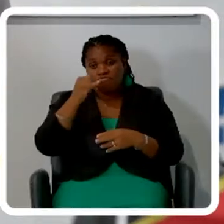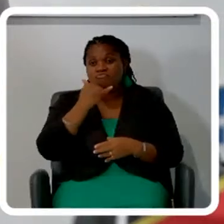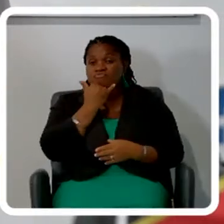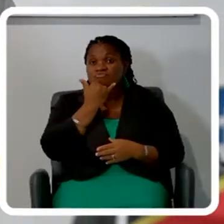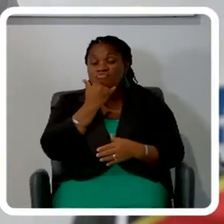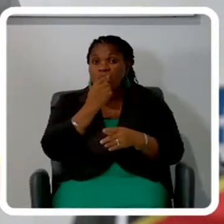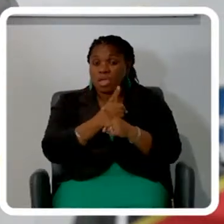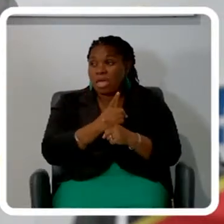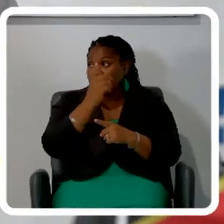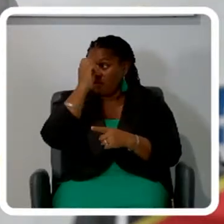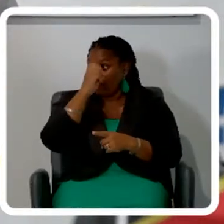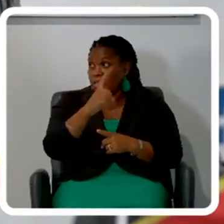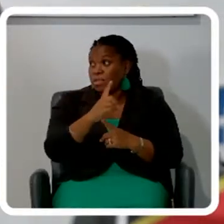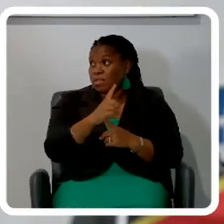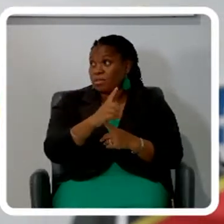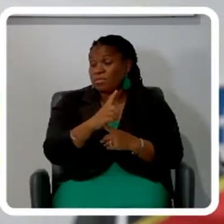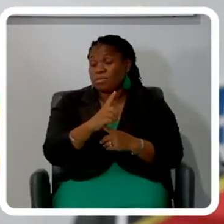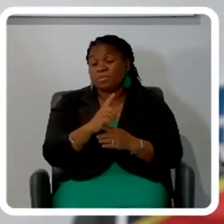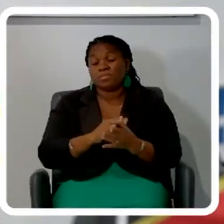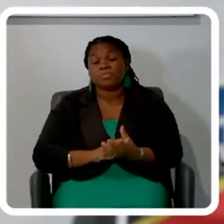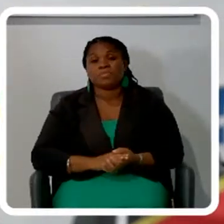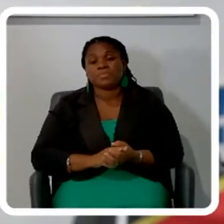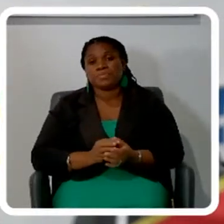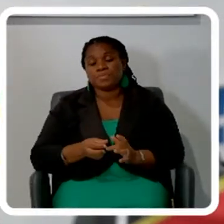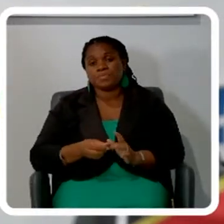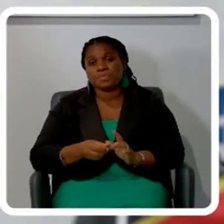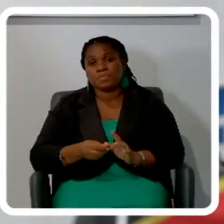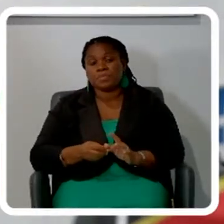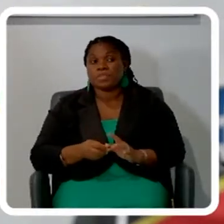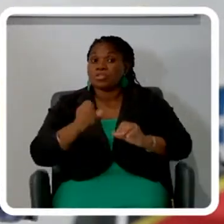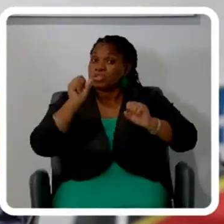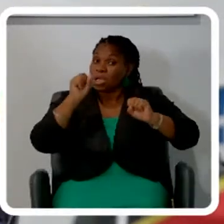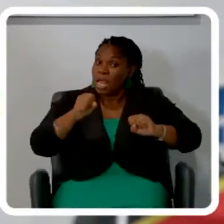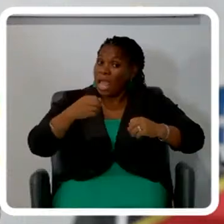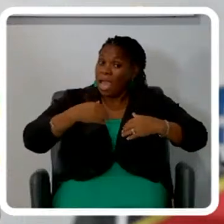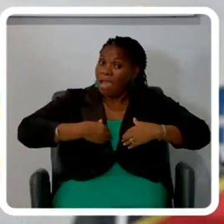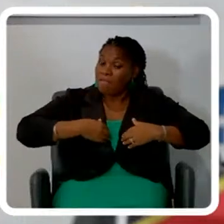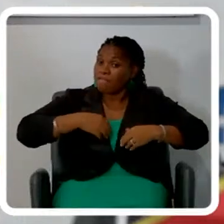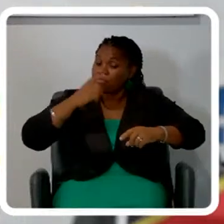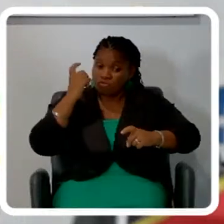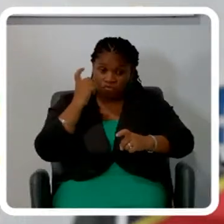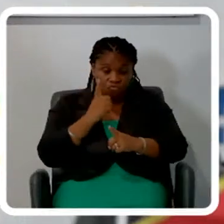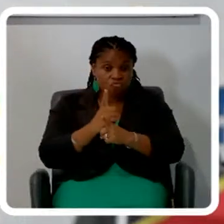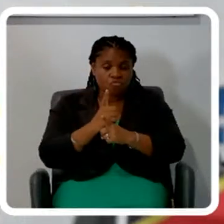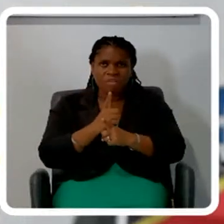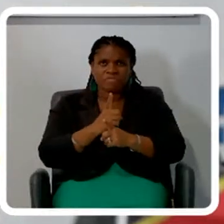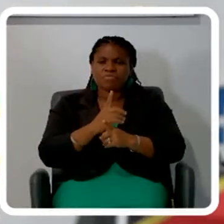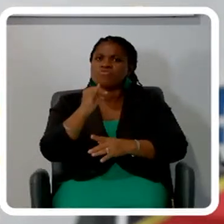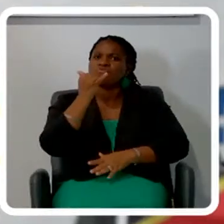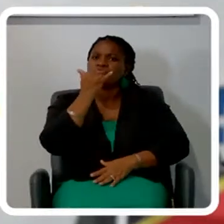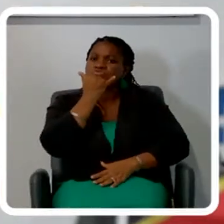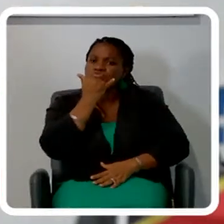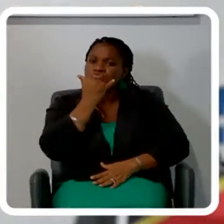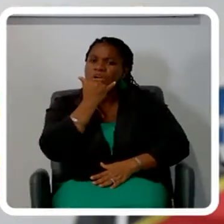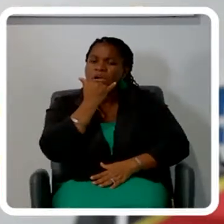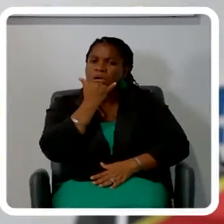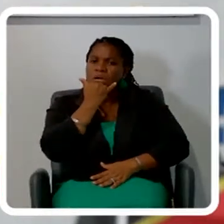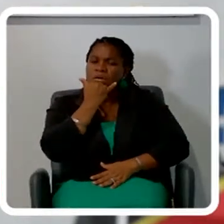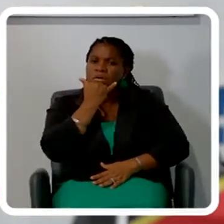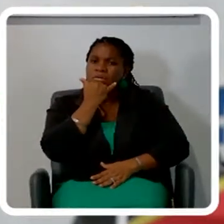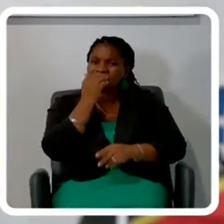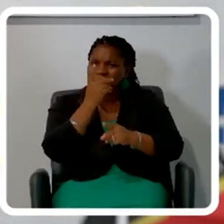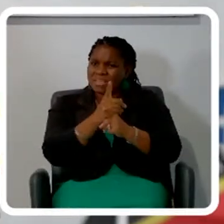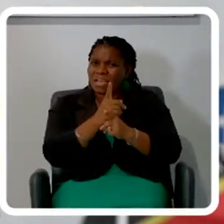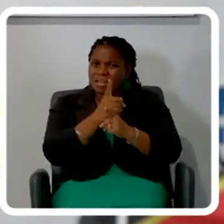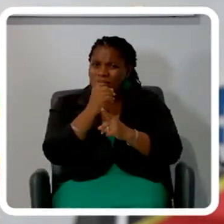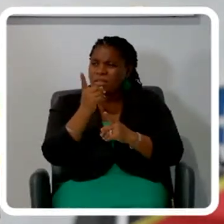put education in this sense, in inverted commas. You could have the wrong type of orientation. There are people who are very